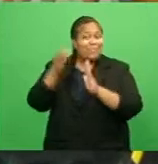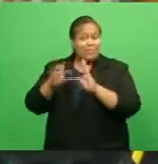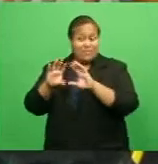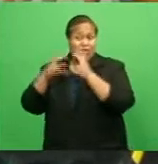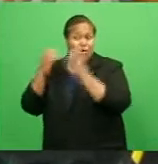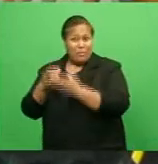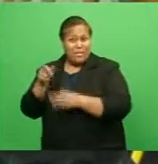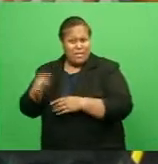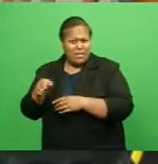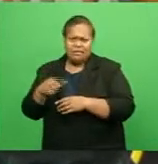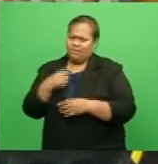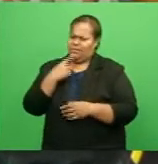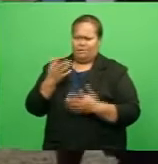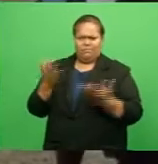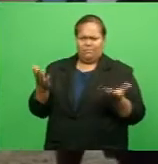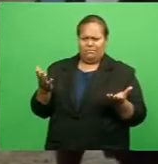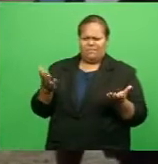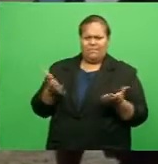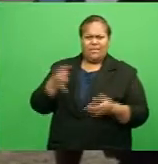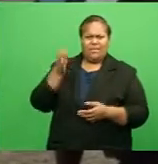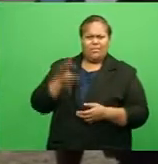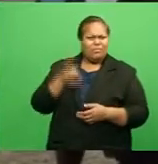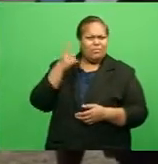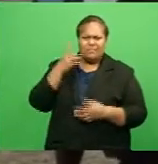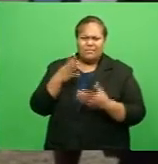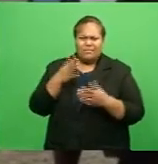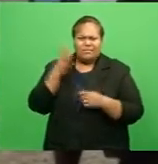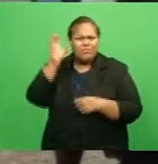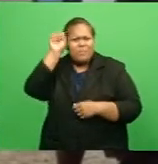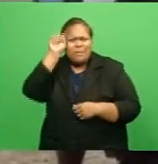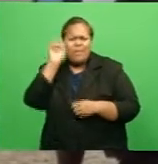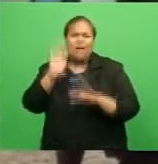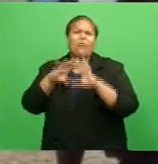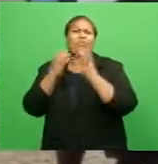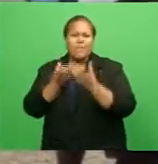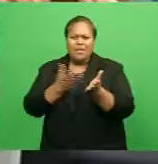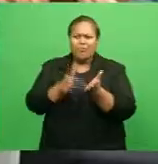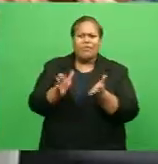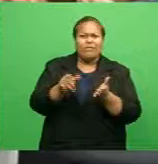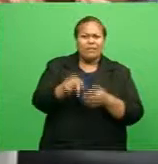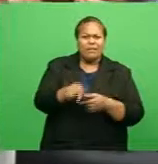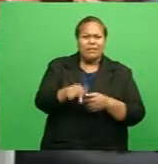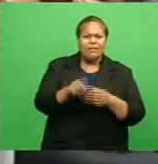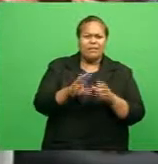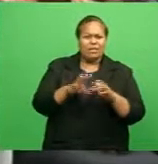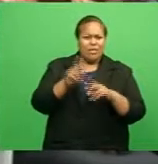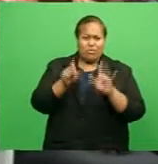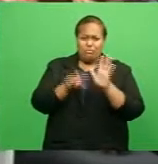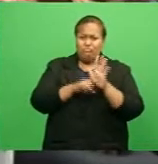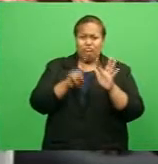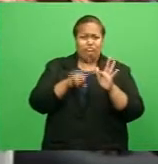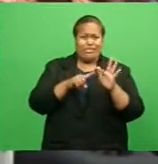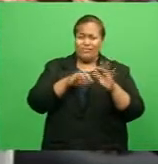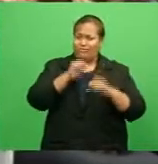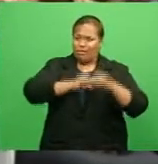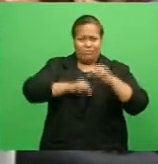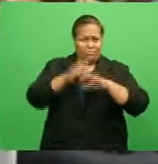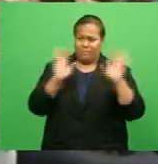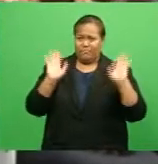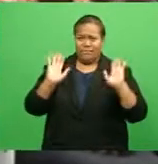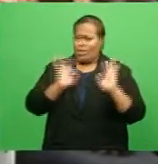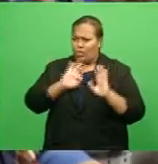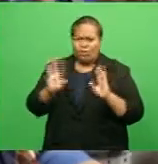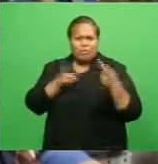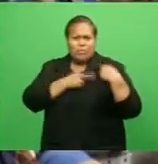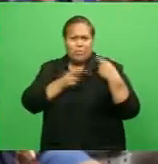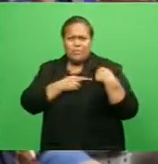AHLUWALIA saying he does not recall the committee endorsing any restructure. Sharma adds it is not the responsibility of the Grants Committee